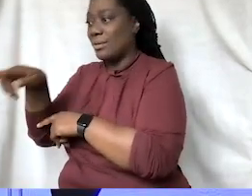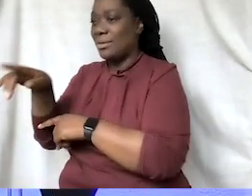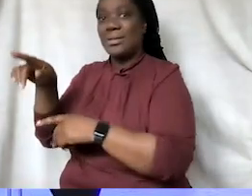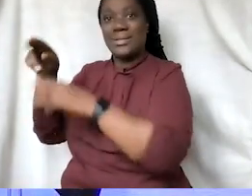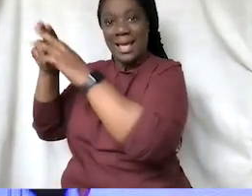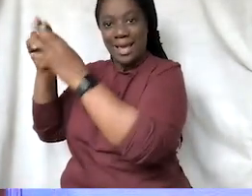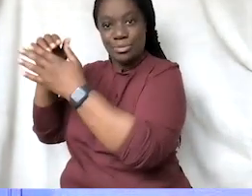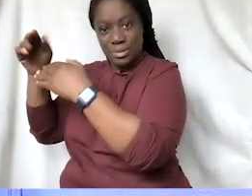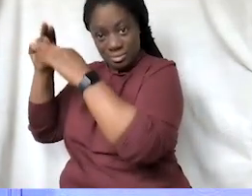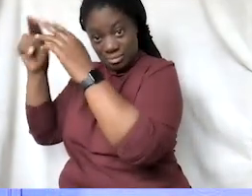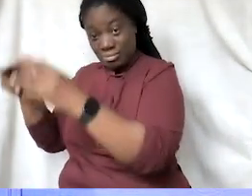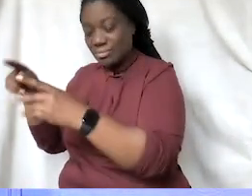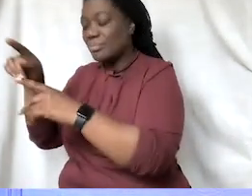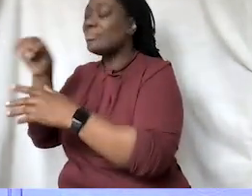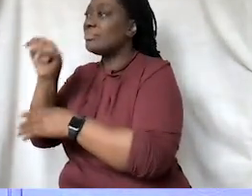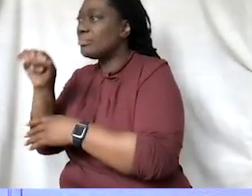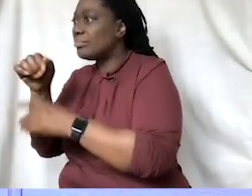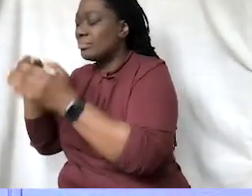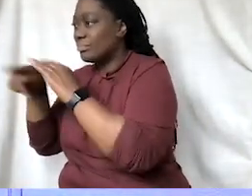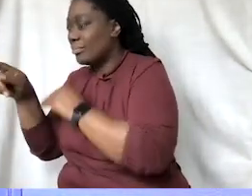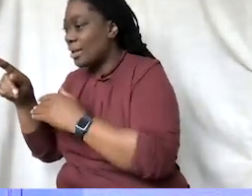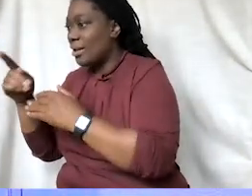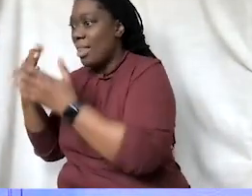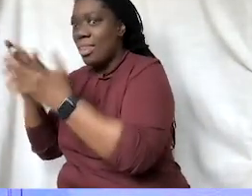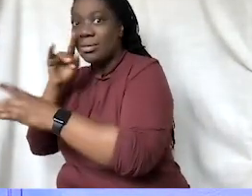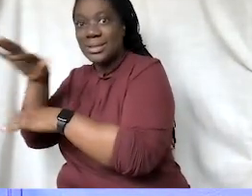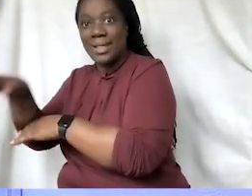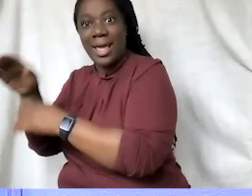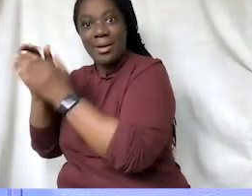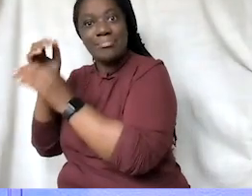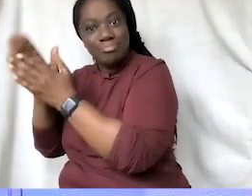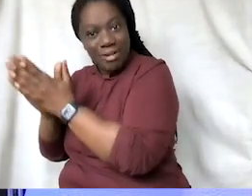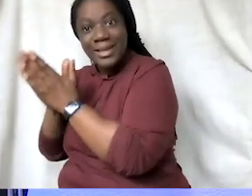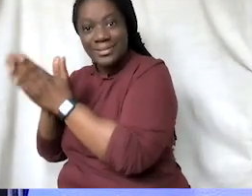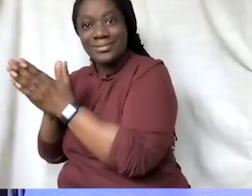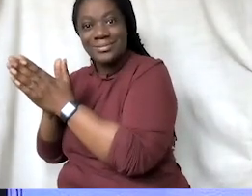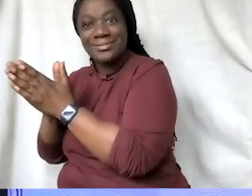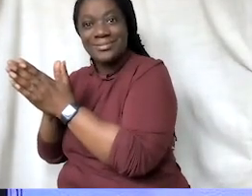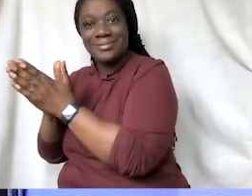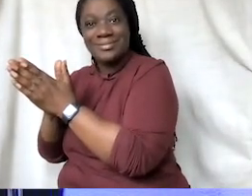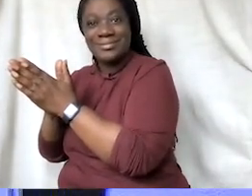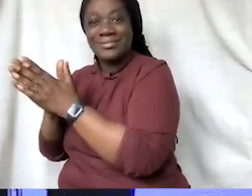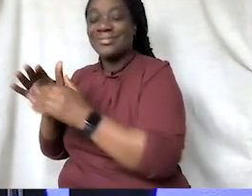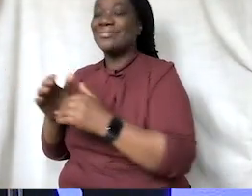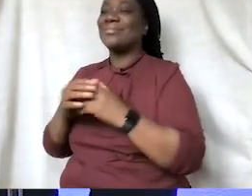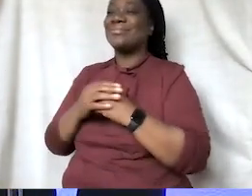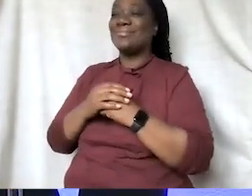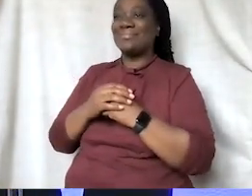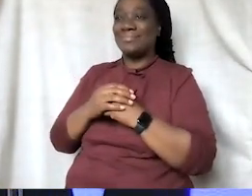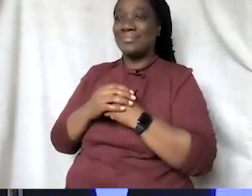praying. Brethren, tonight, thank God that there are still people in this world who are